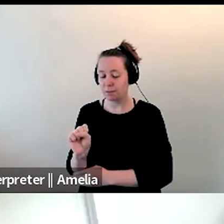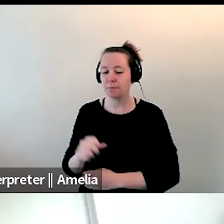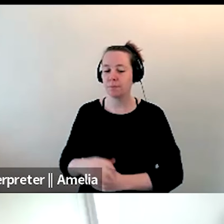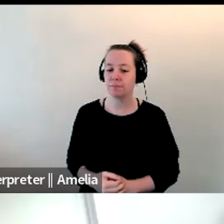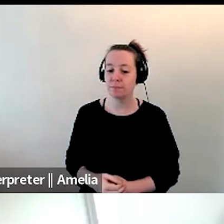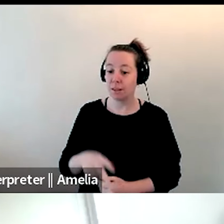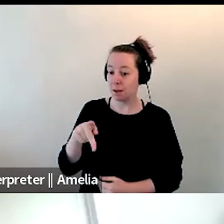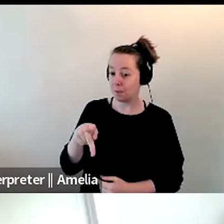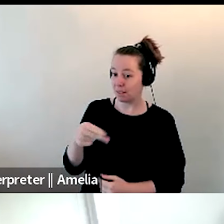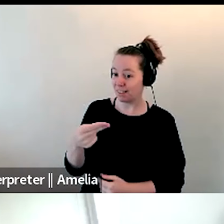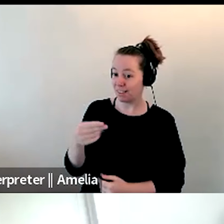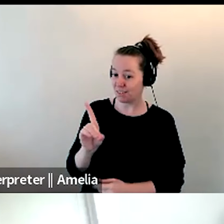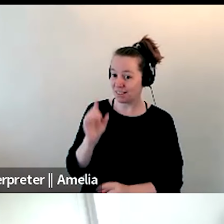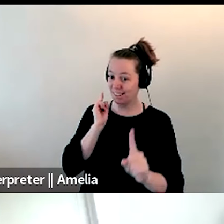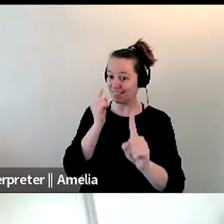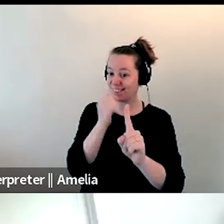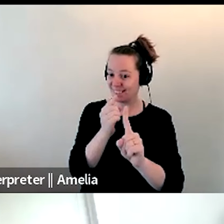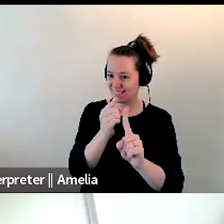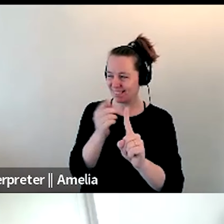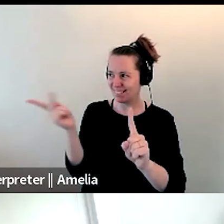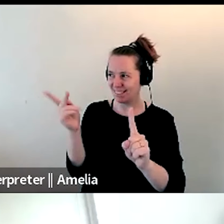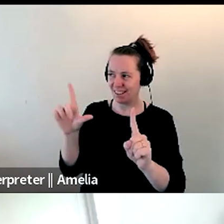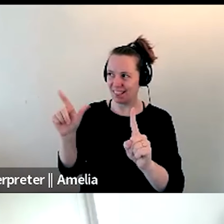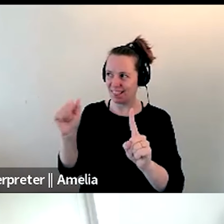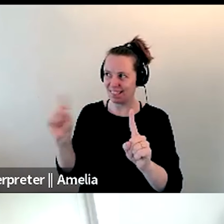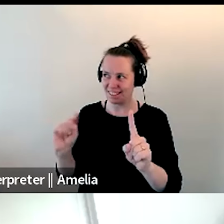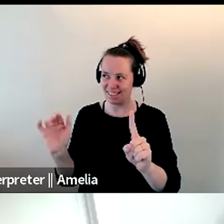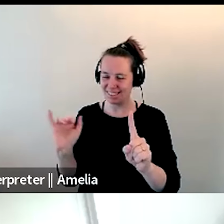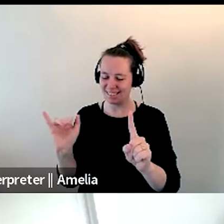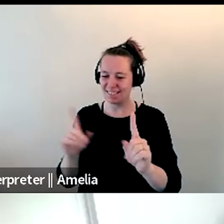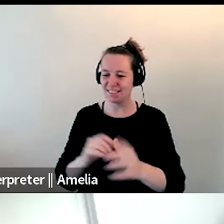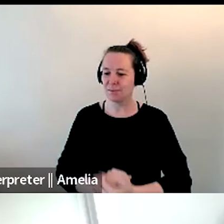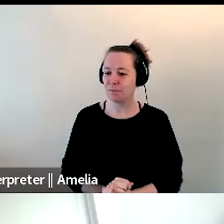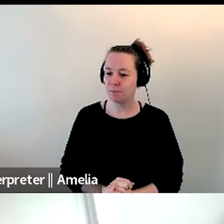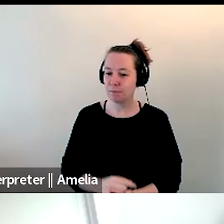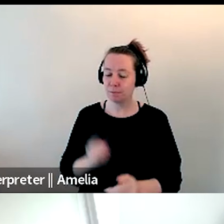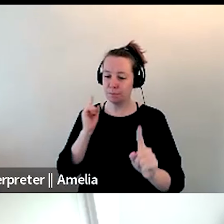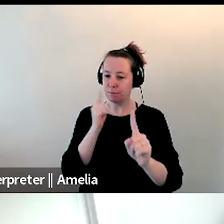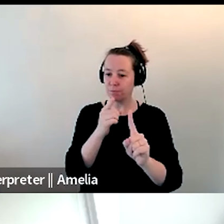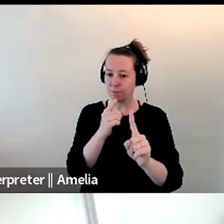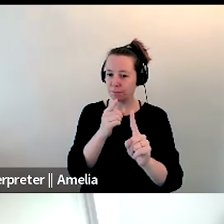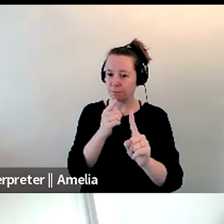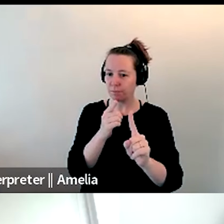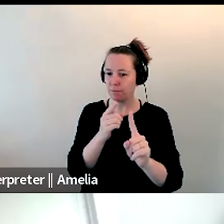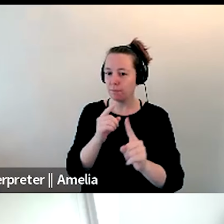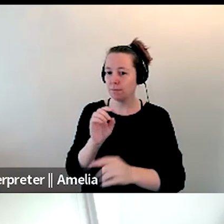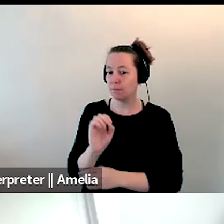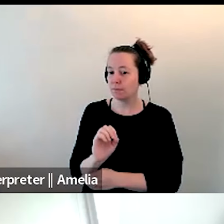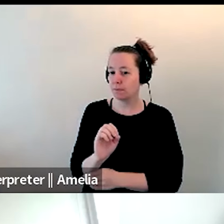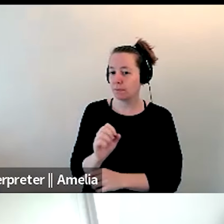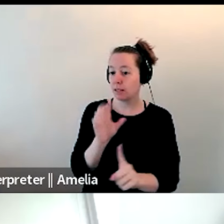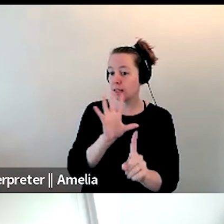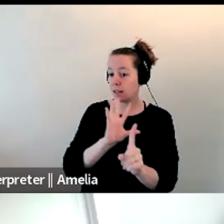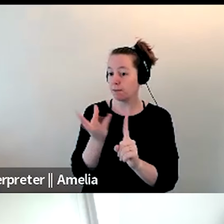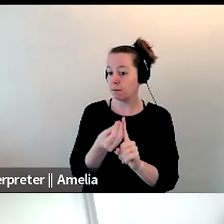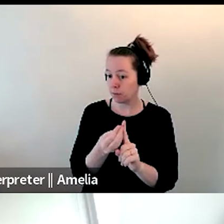PhD candidate. You and Liz will have a lot in common. But you're a PhD candidate in the School of Environmental Studies at